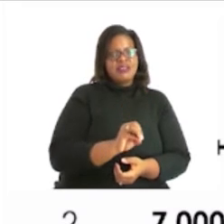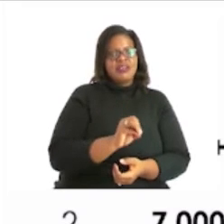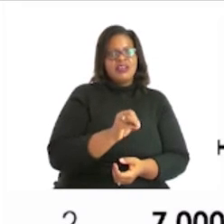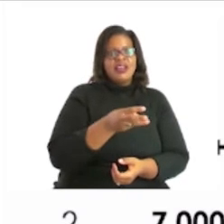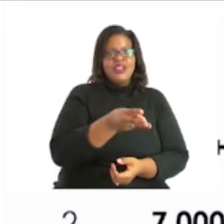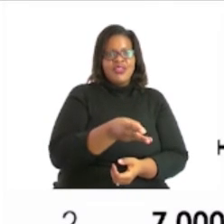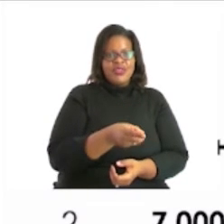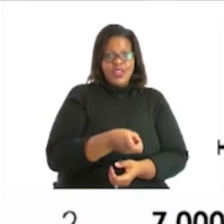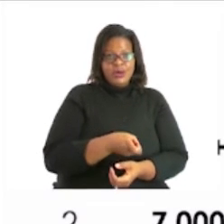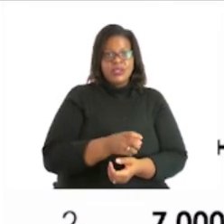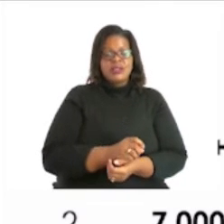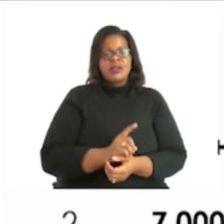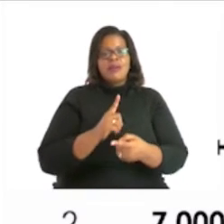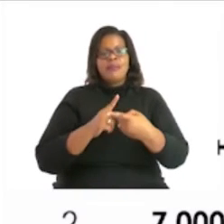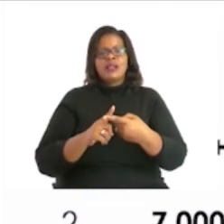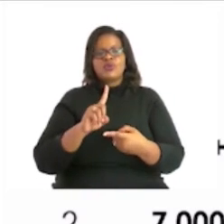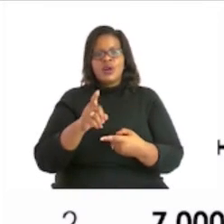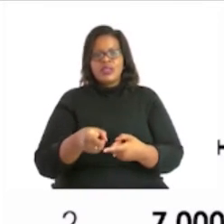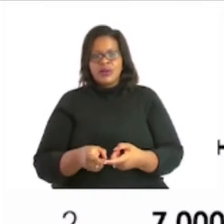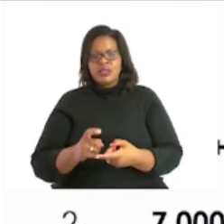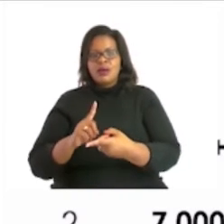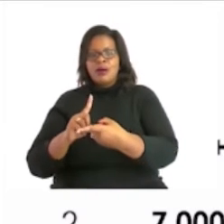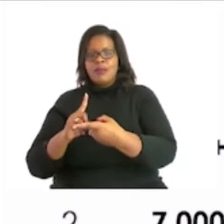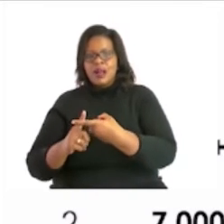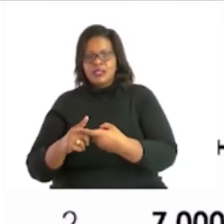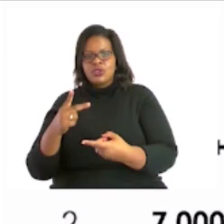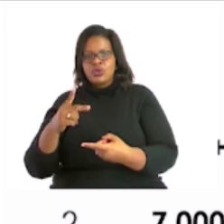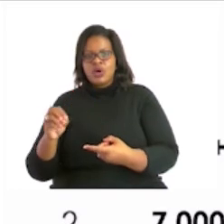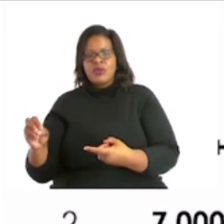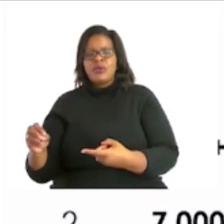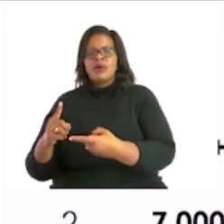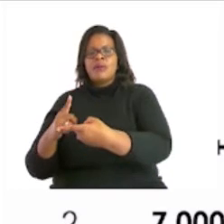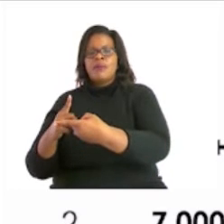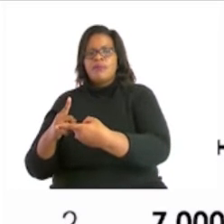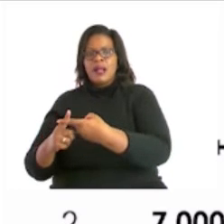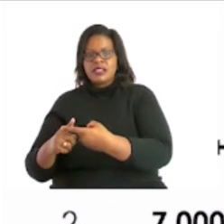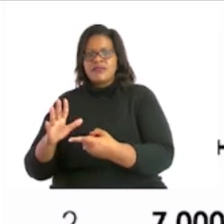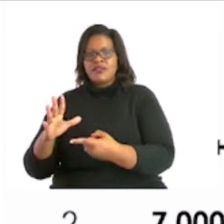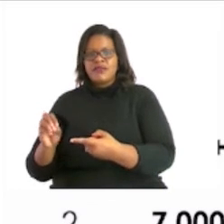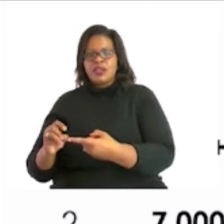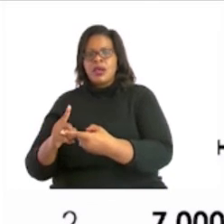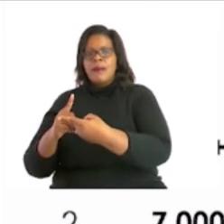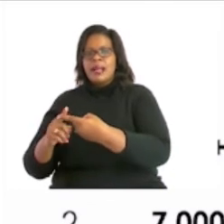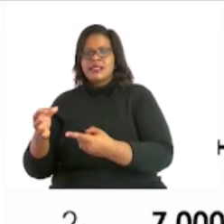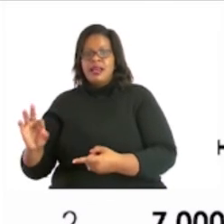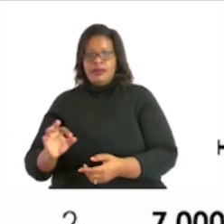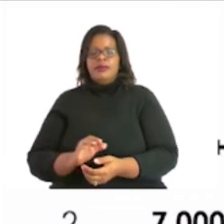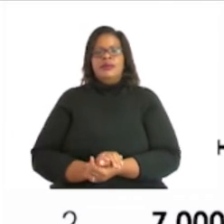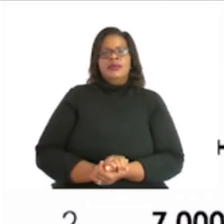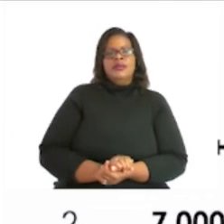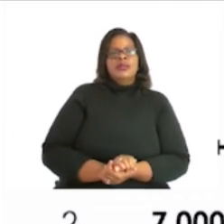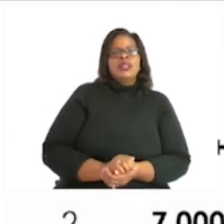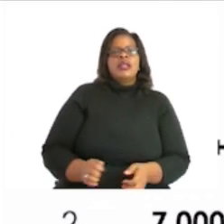plus 1,000 plus 200 plus 50 plus 9. And if